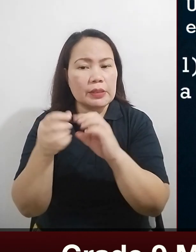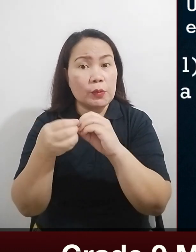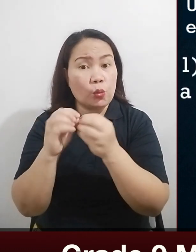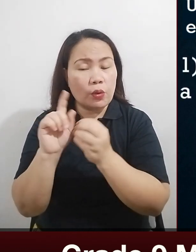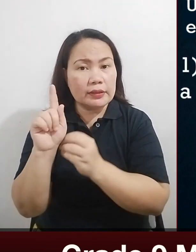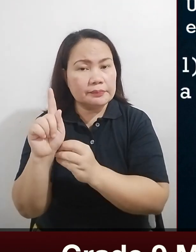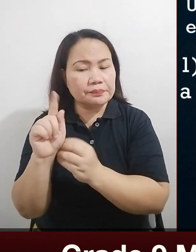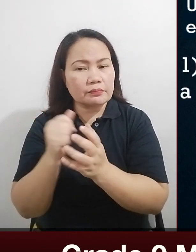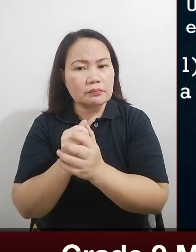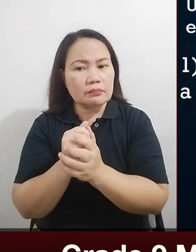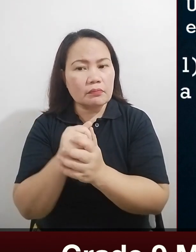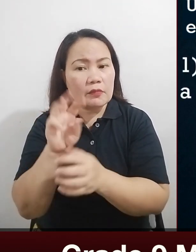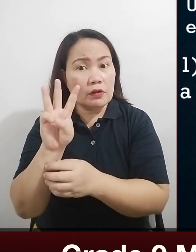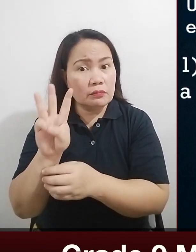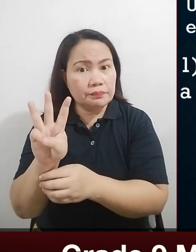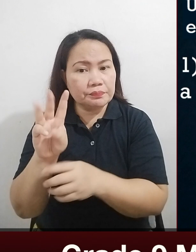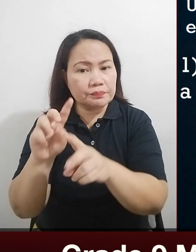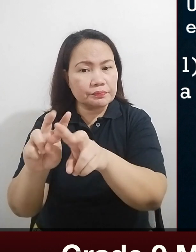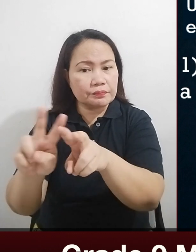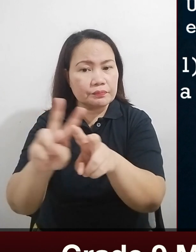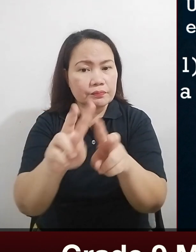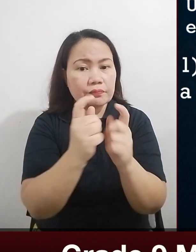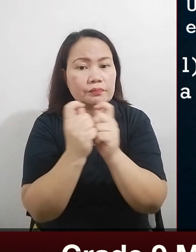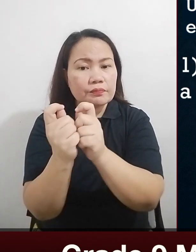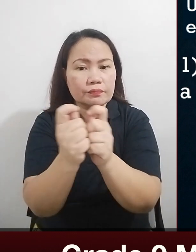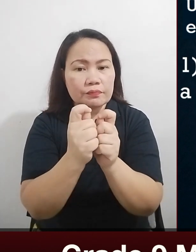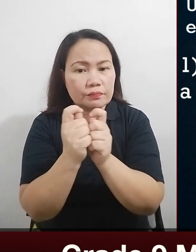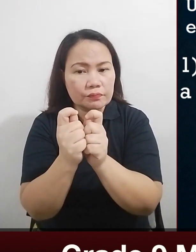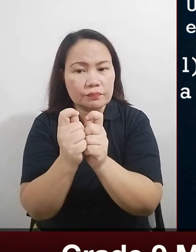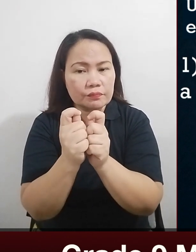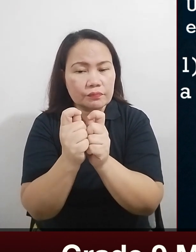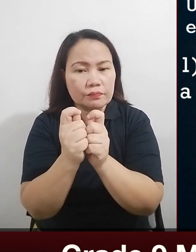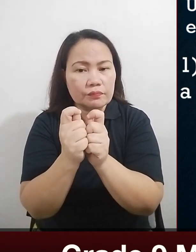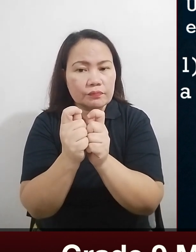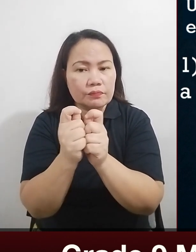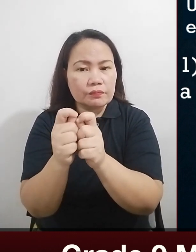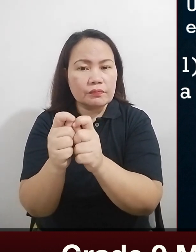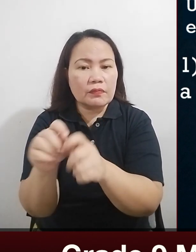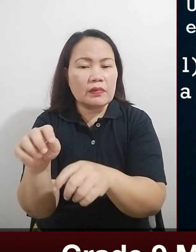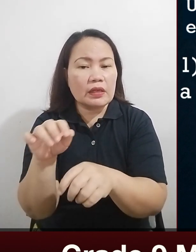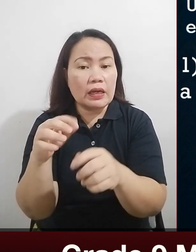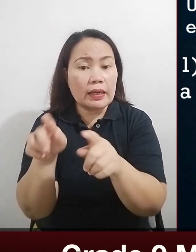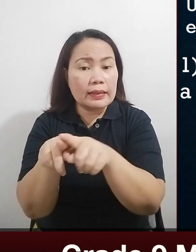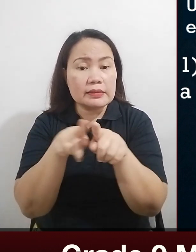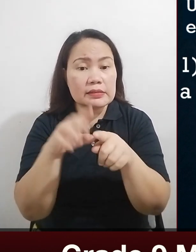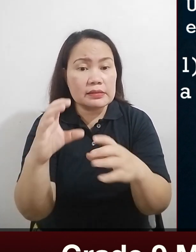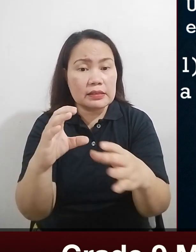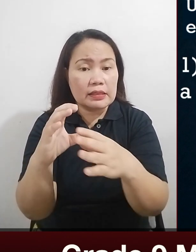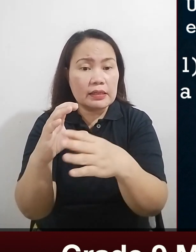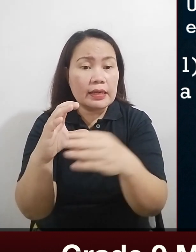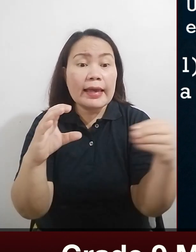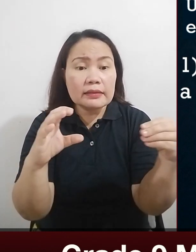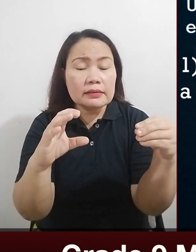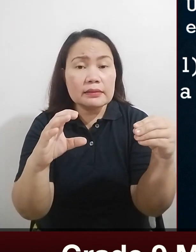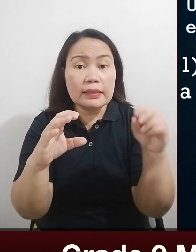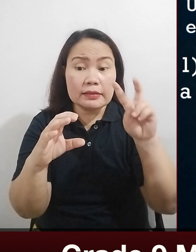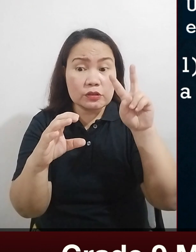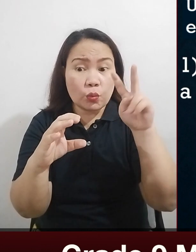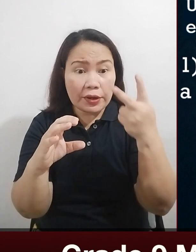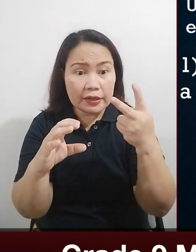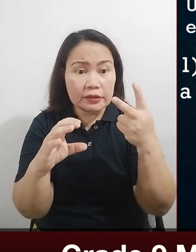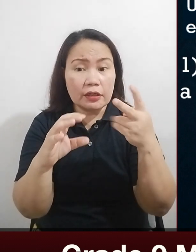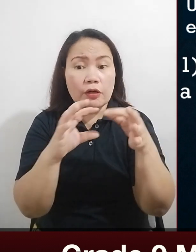First, W varies jointly as C and the square of A and inversely as B.